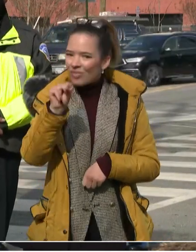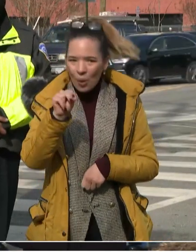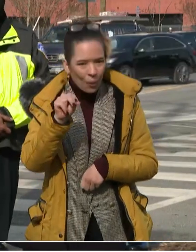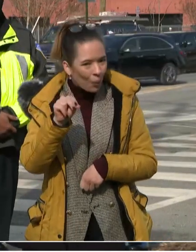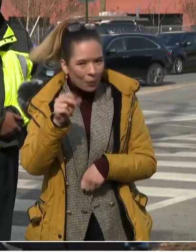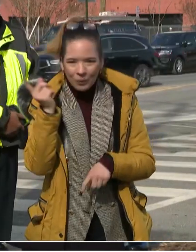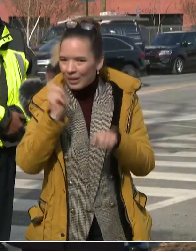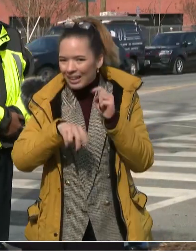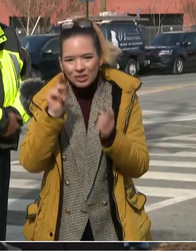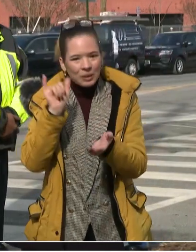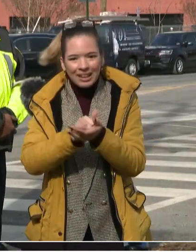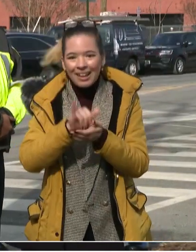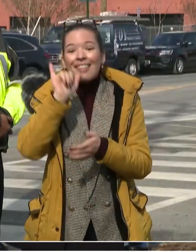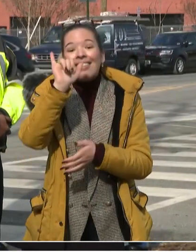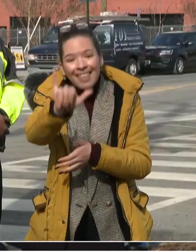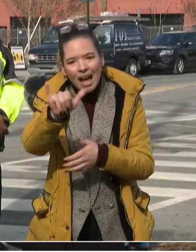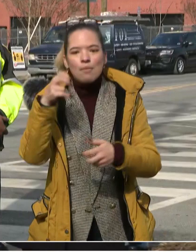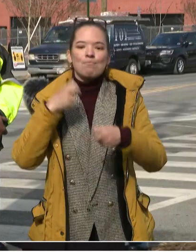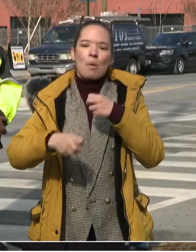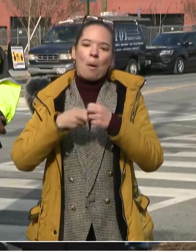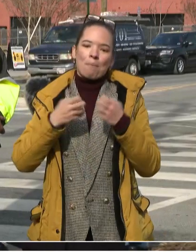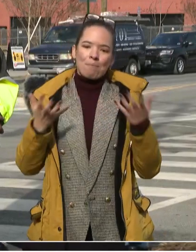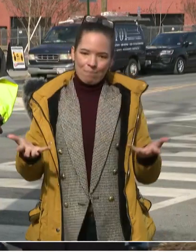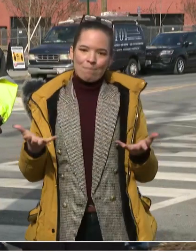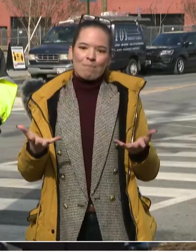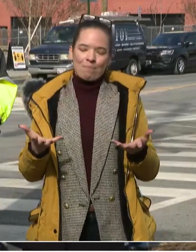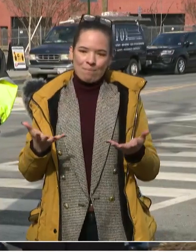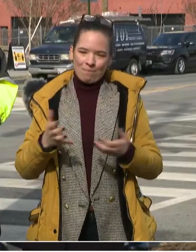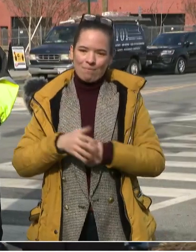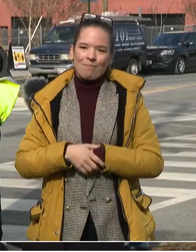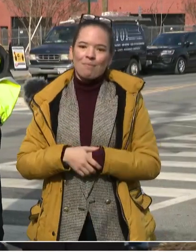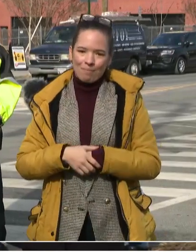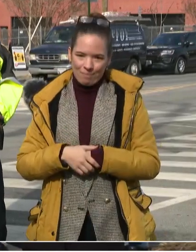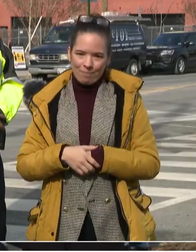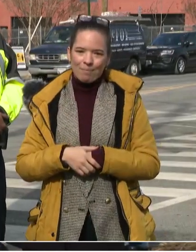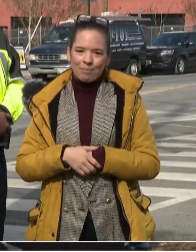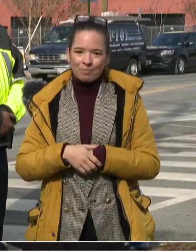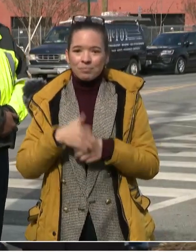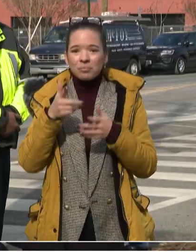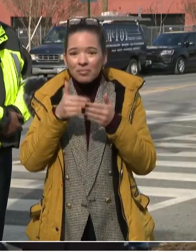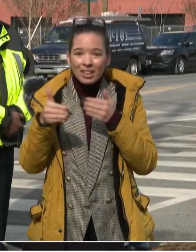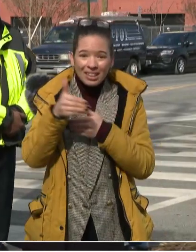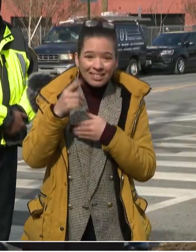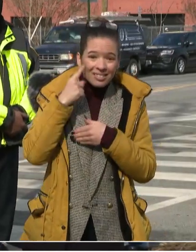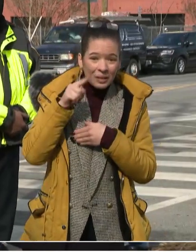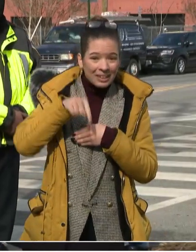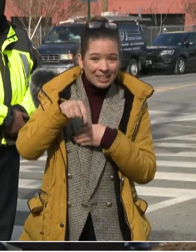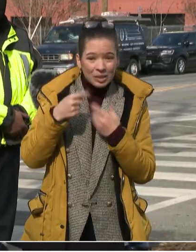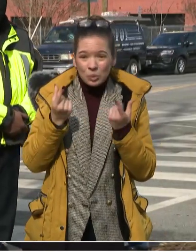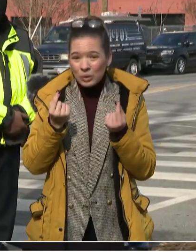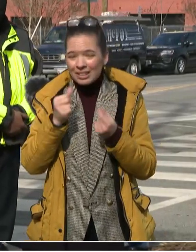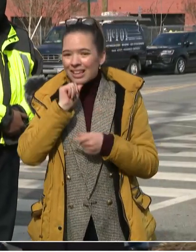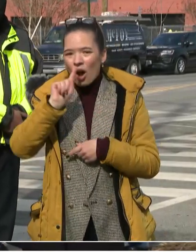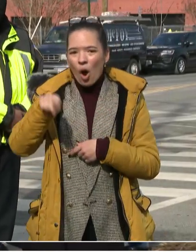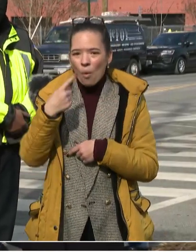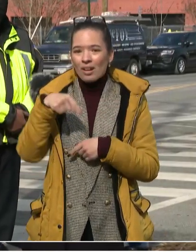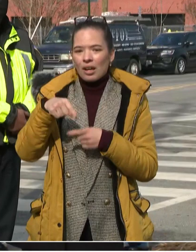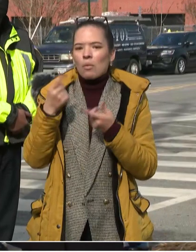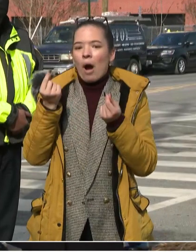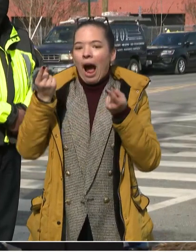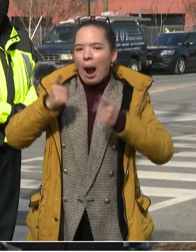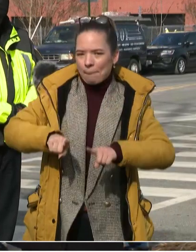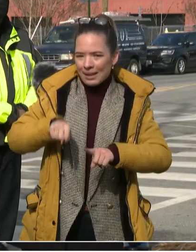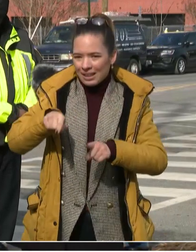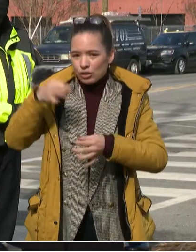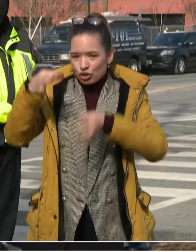right? That in itself is a problem. Beyond that, just not whatever happens on the judicial side of